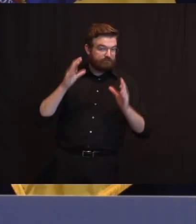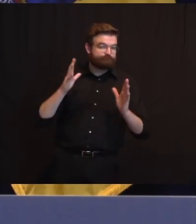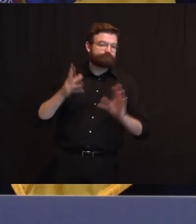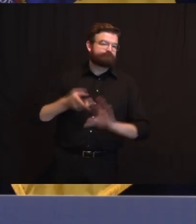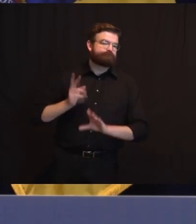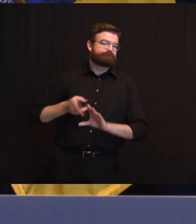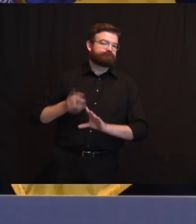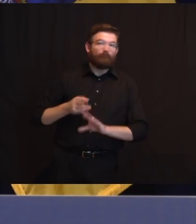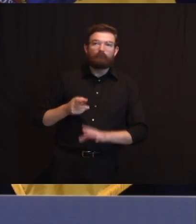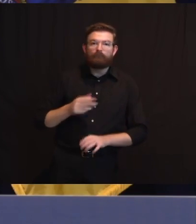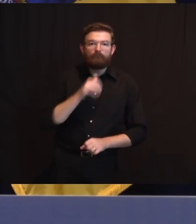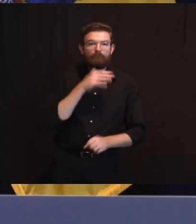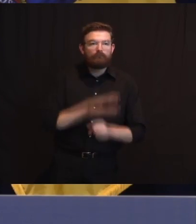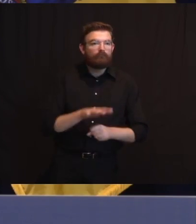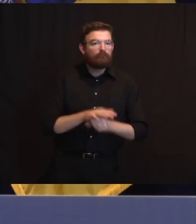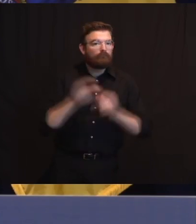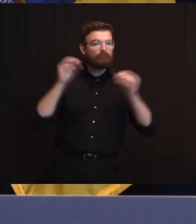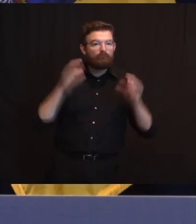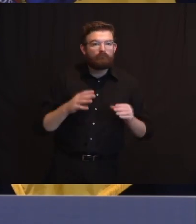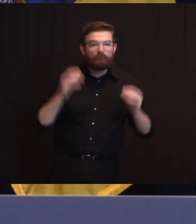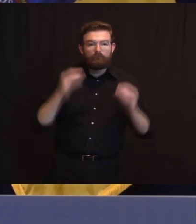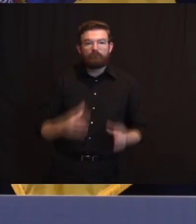you will revisit the plan to reopen schools?